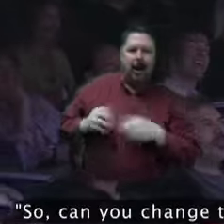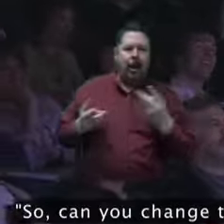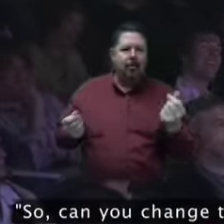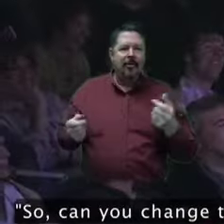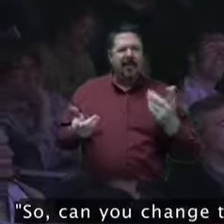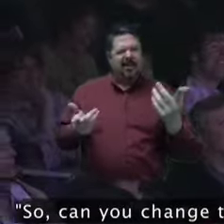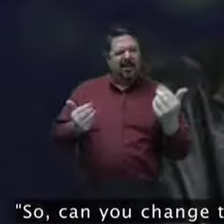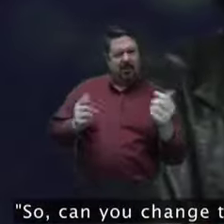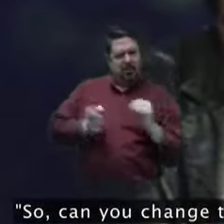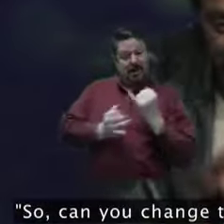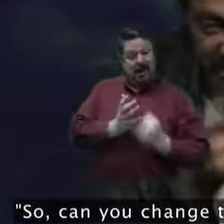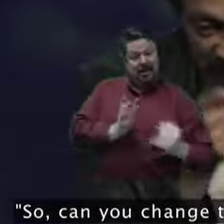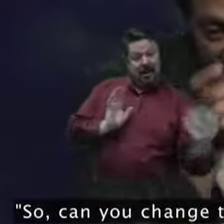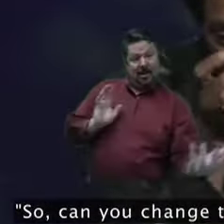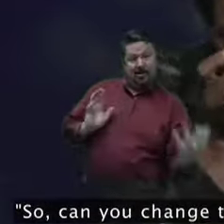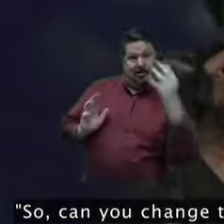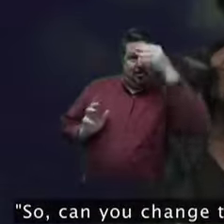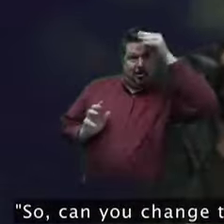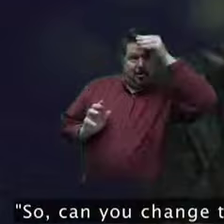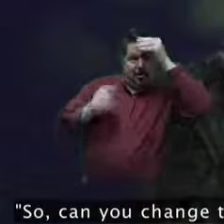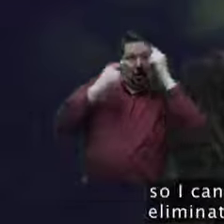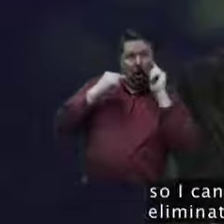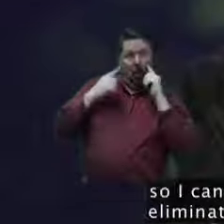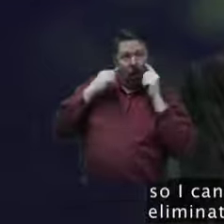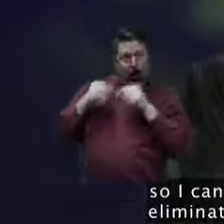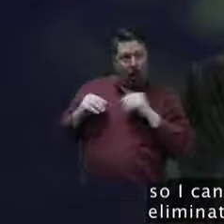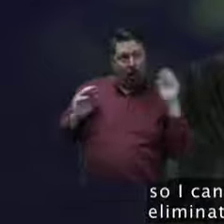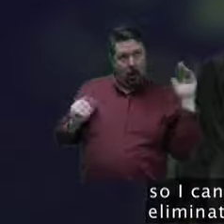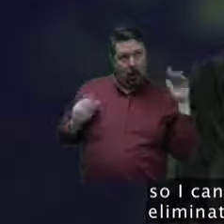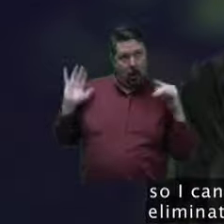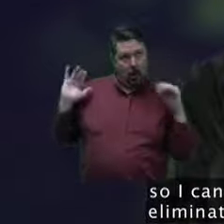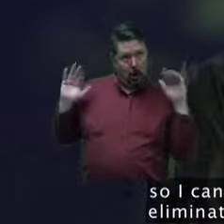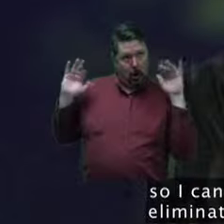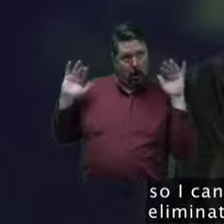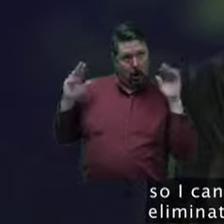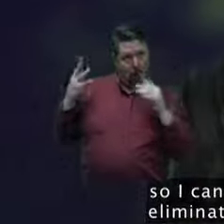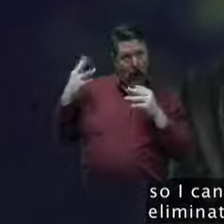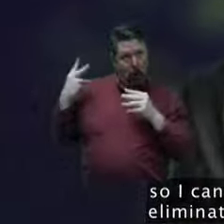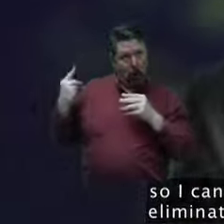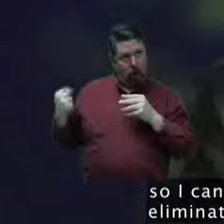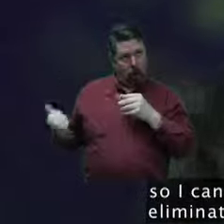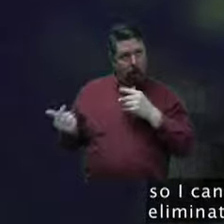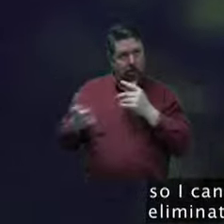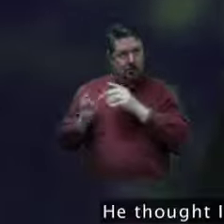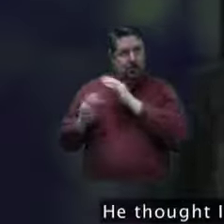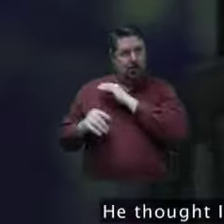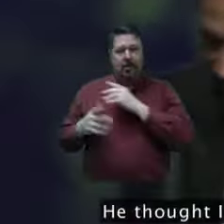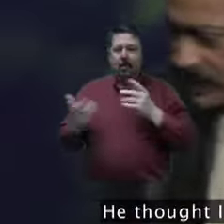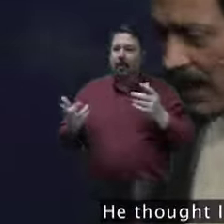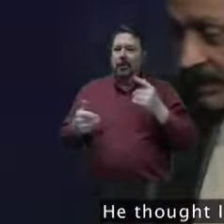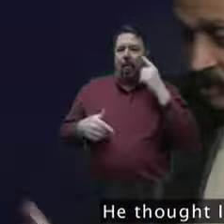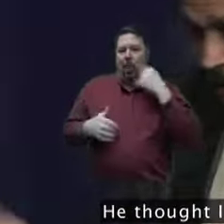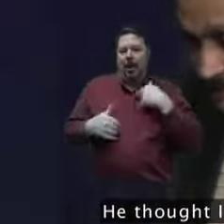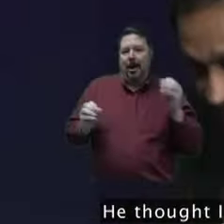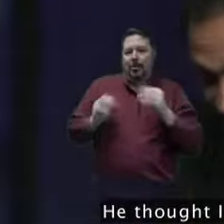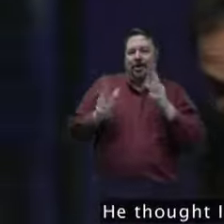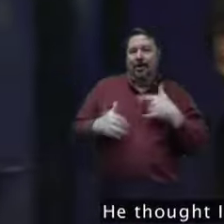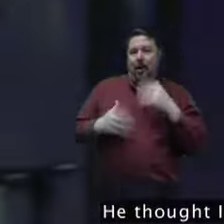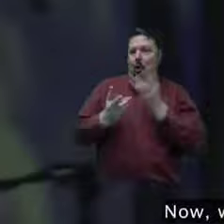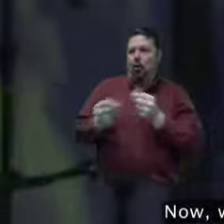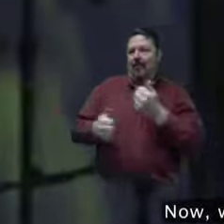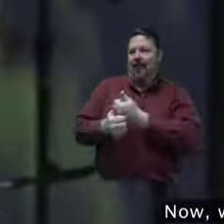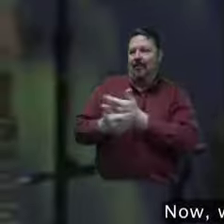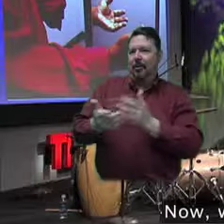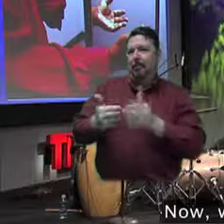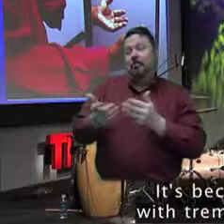So can you change the design and put it on my forehead so I can, you know, do this and eliminate my phantom fingers? He thought I was some kind